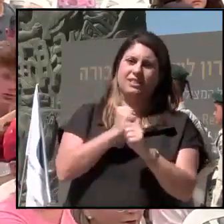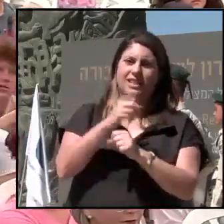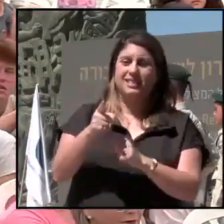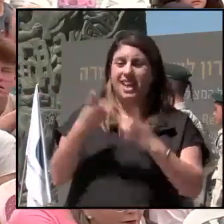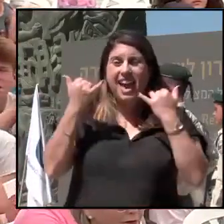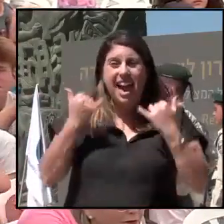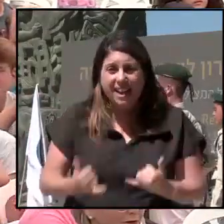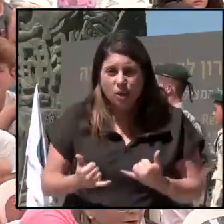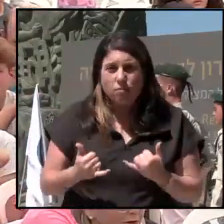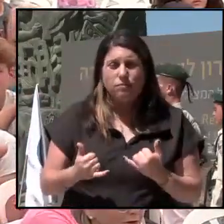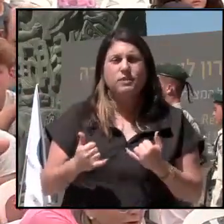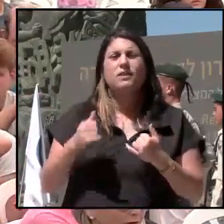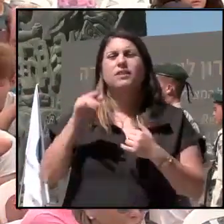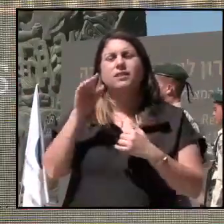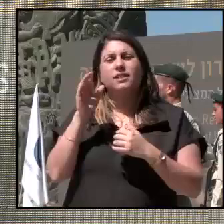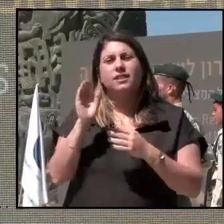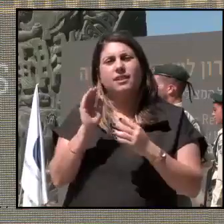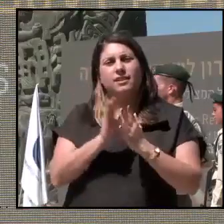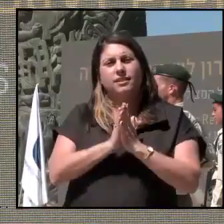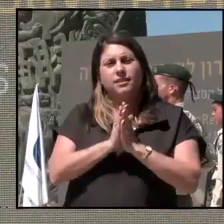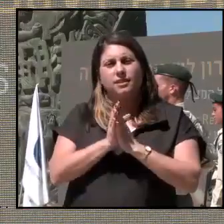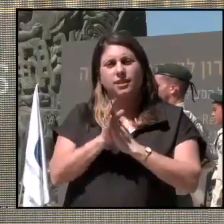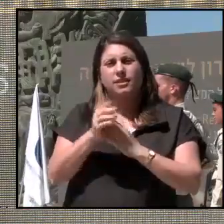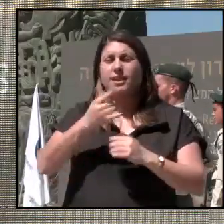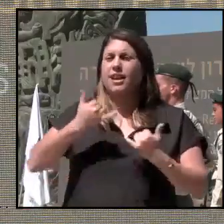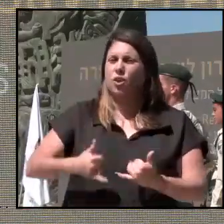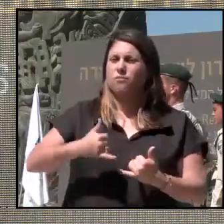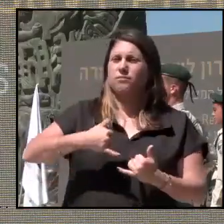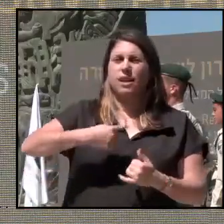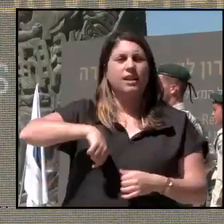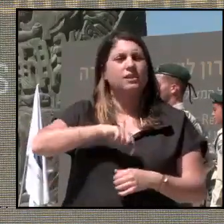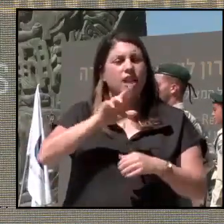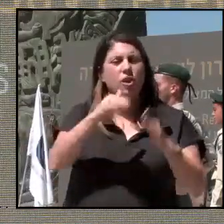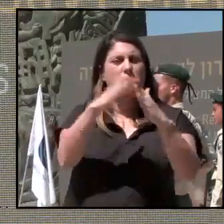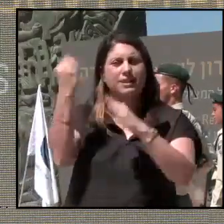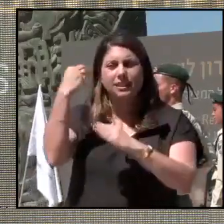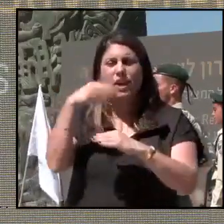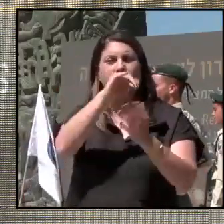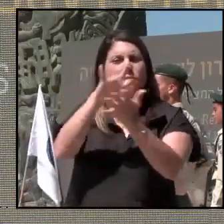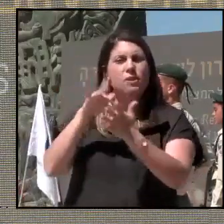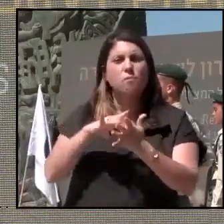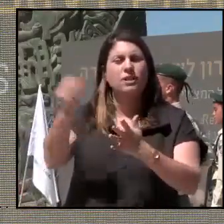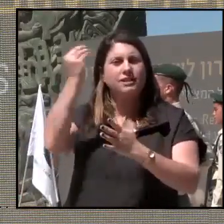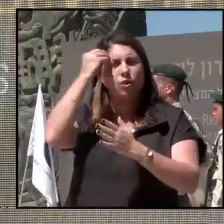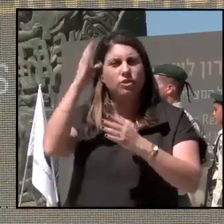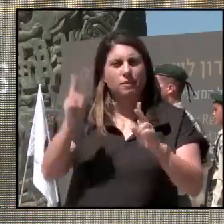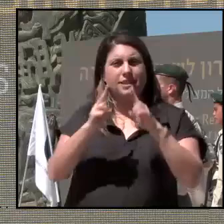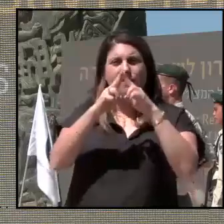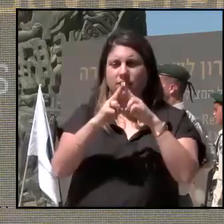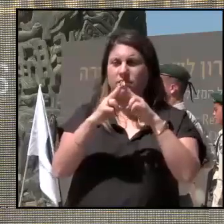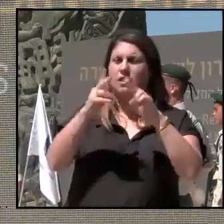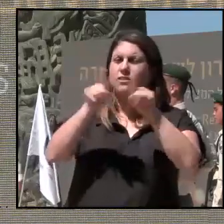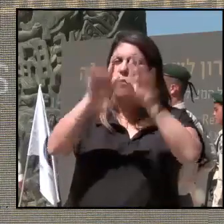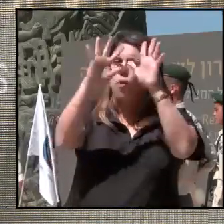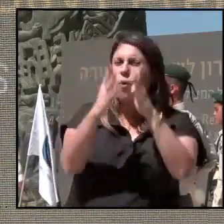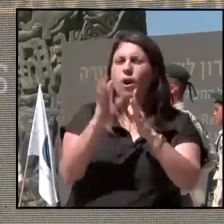almost all schools in Paris are adorned with black plaques recalling the atrocious fate of their Jewish pupils, reminding us from the